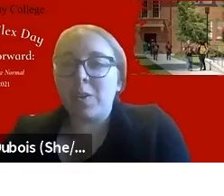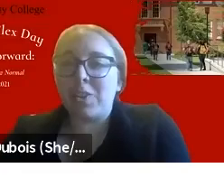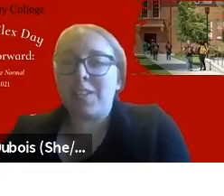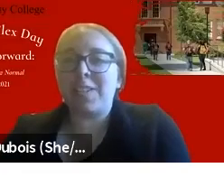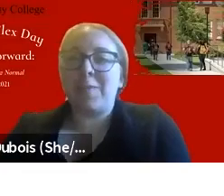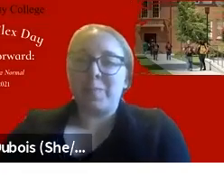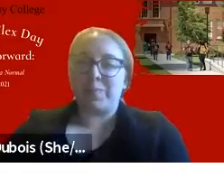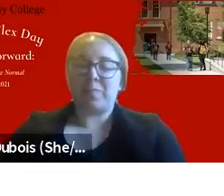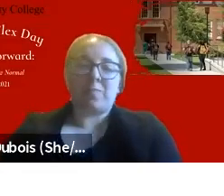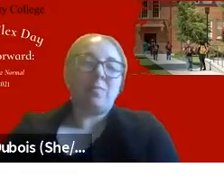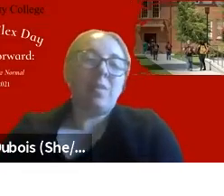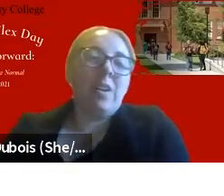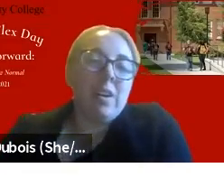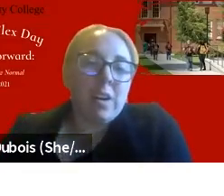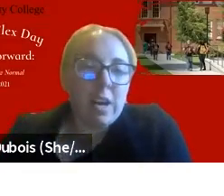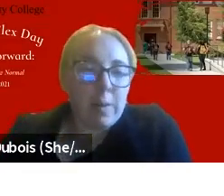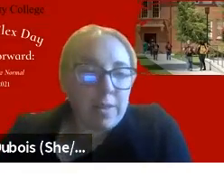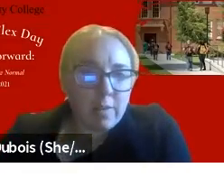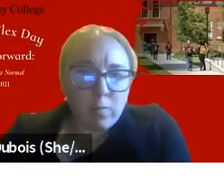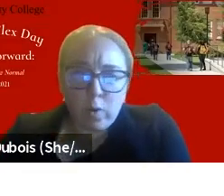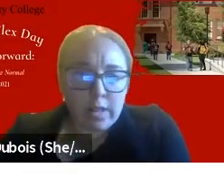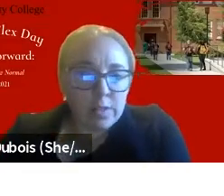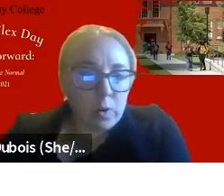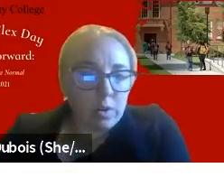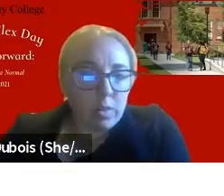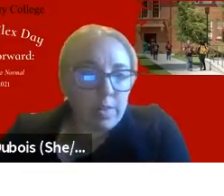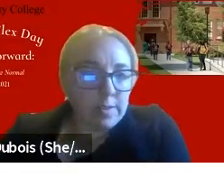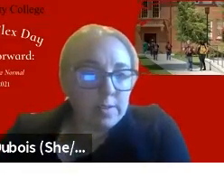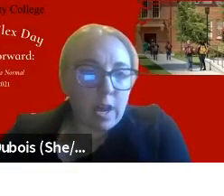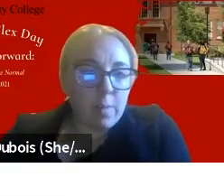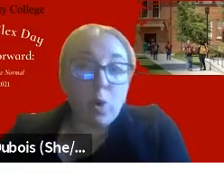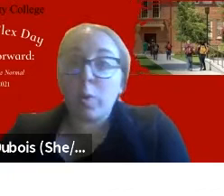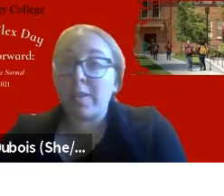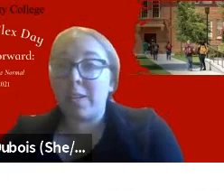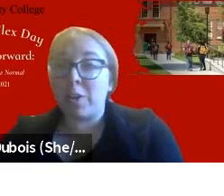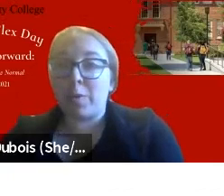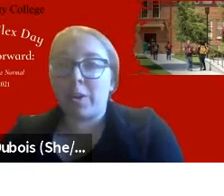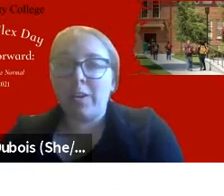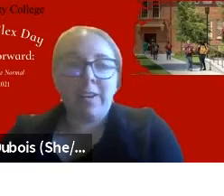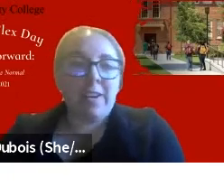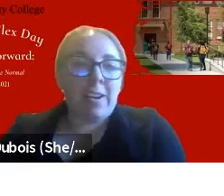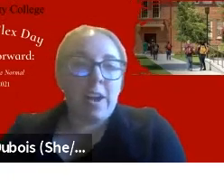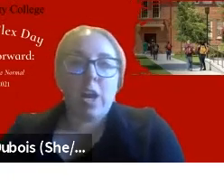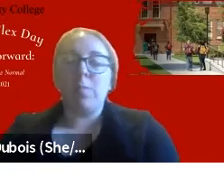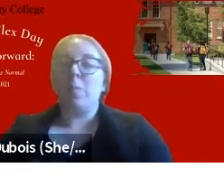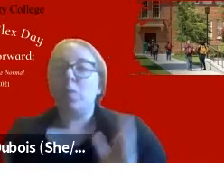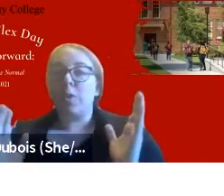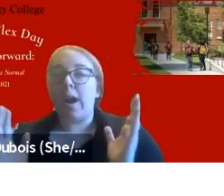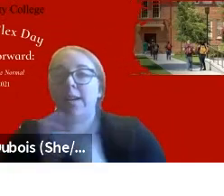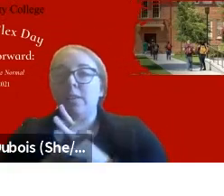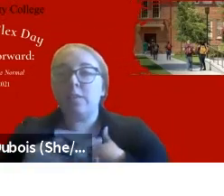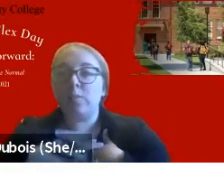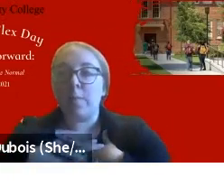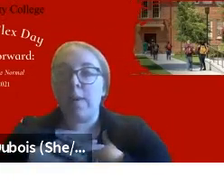Thank you so much, Nancy. I think I have one last one on this. Who requests the interpreter?